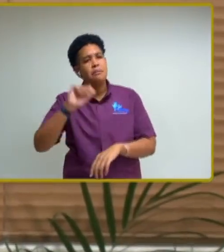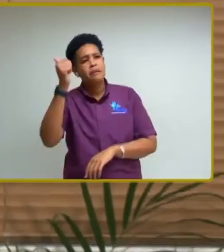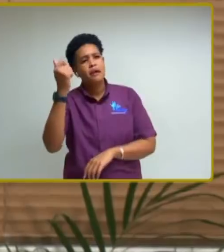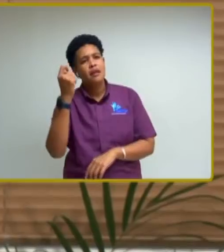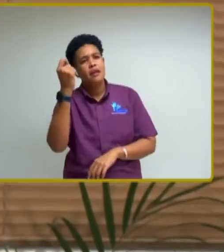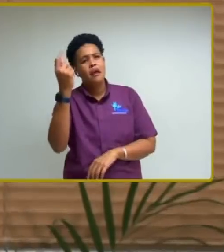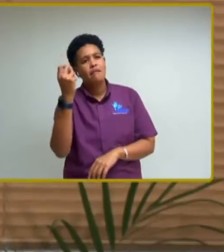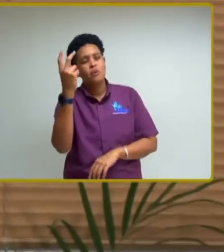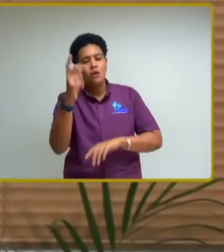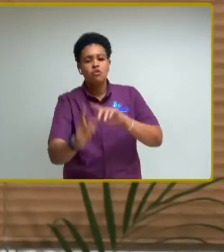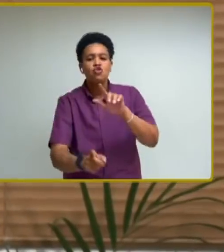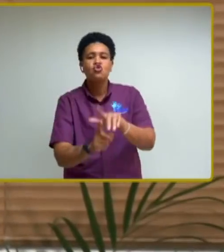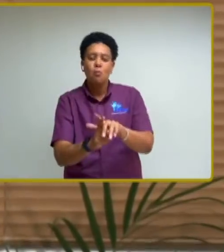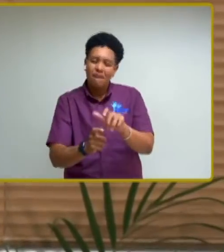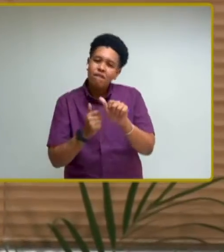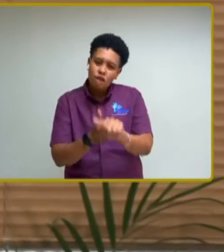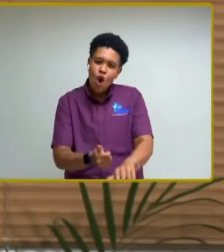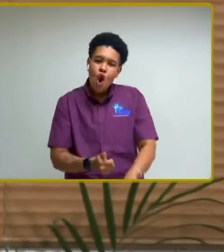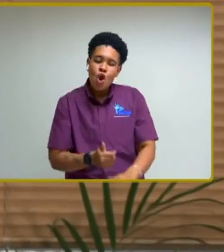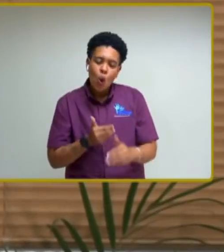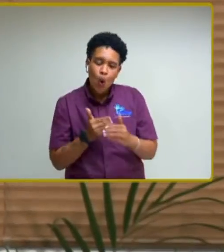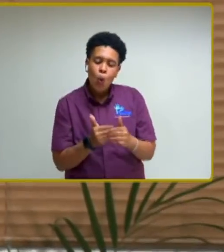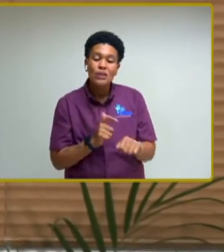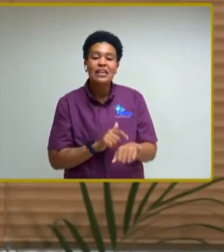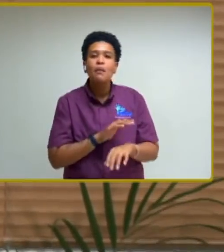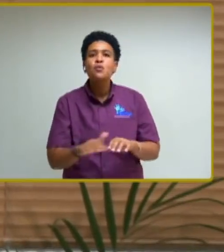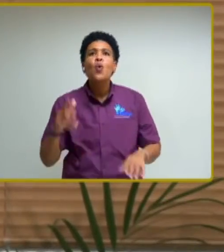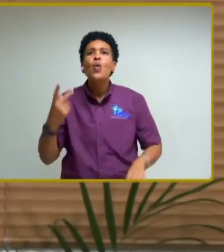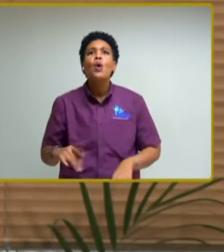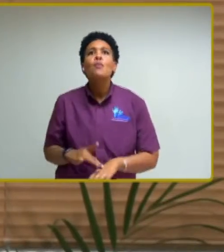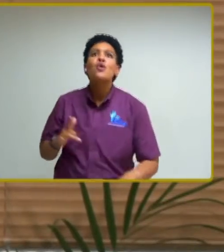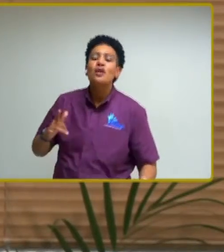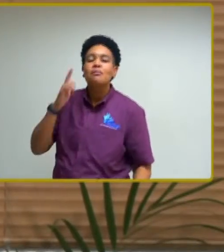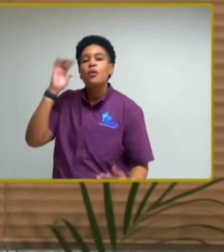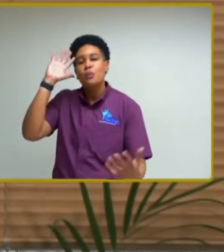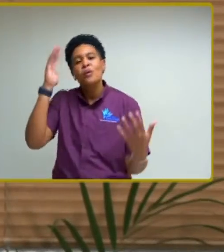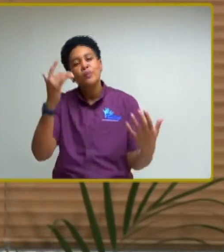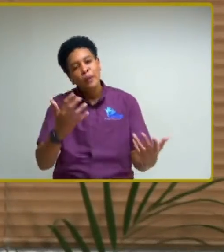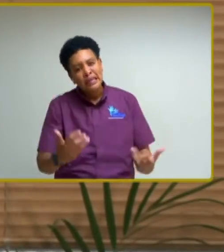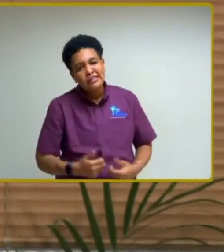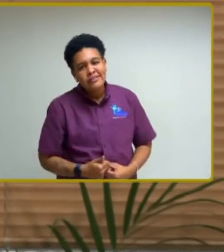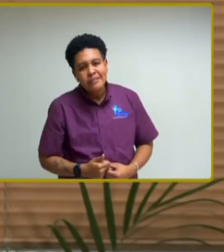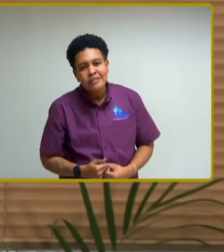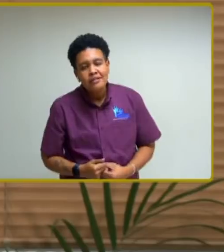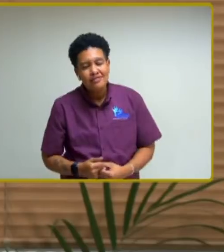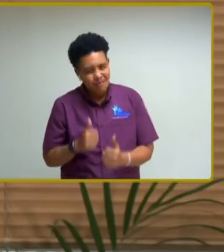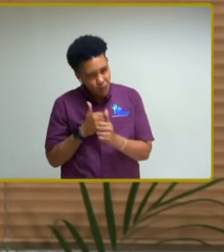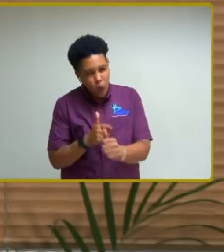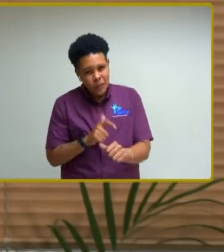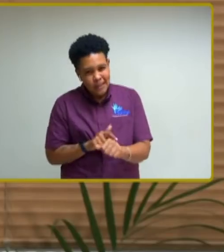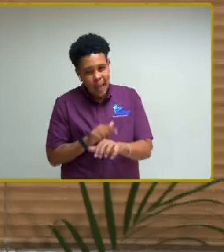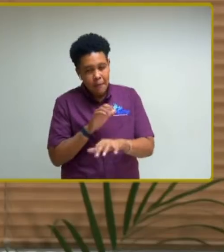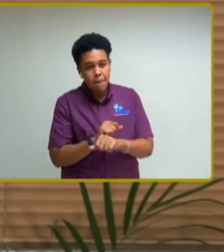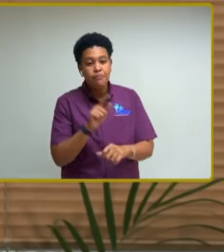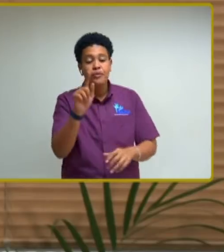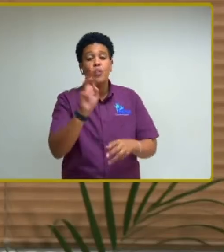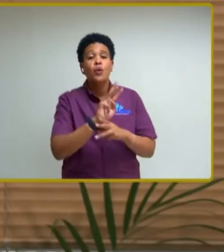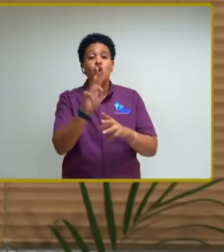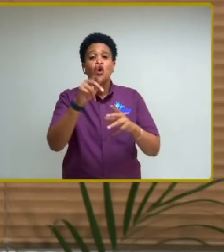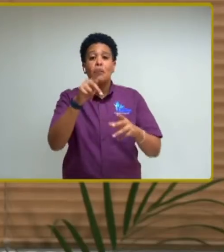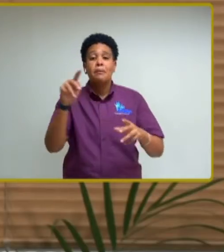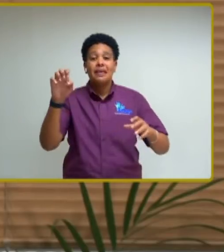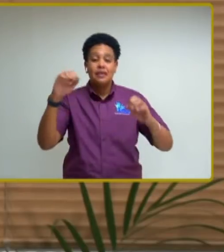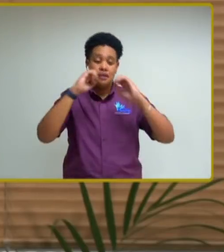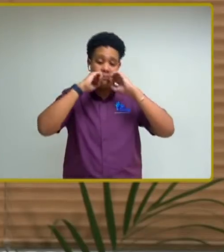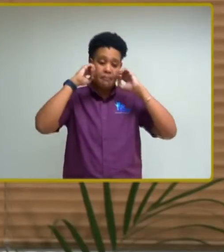or 12, try to come as close to that time as possible. Wear your PPEs, your masks,